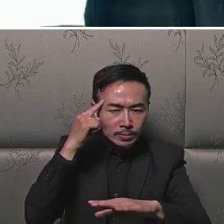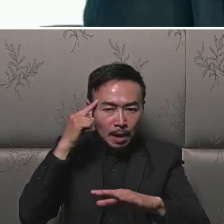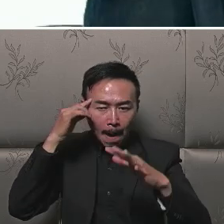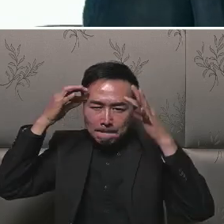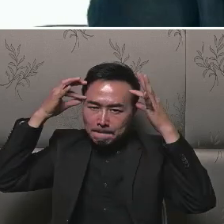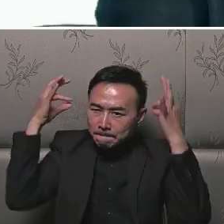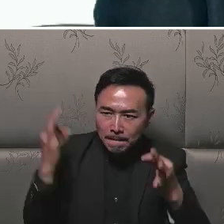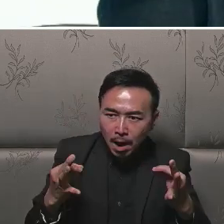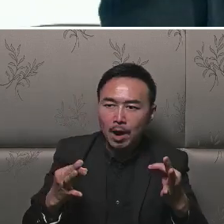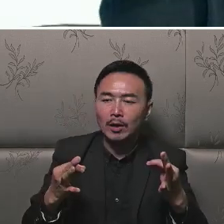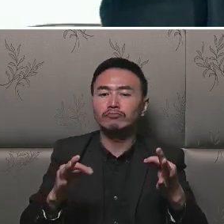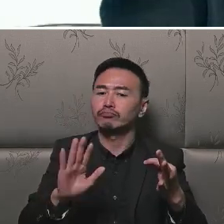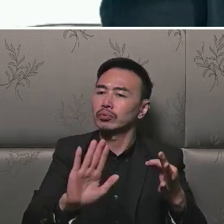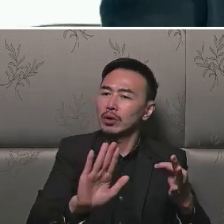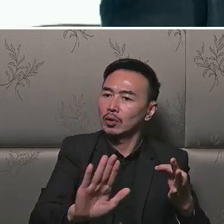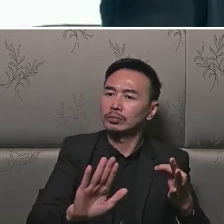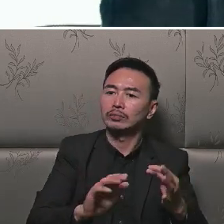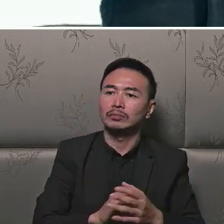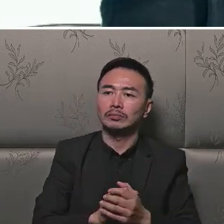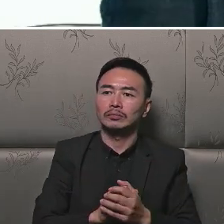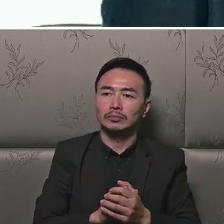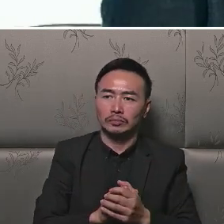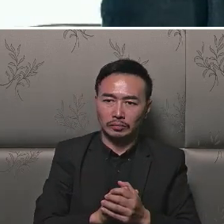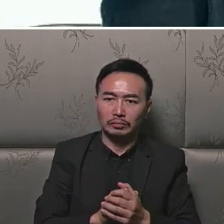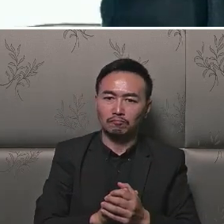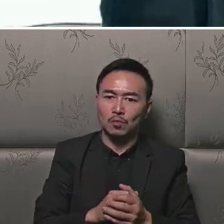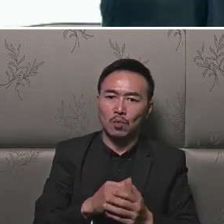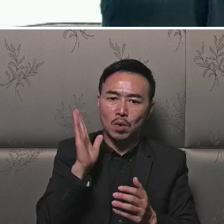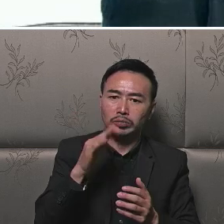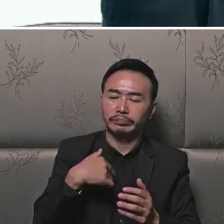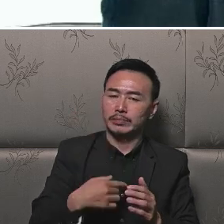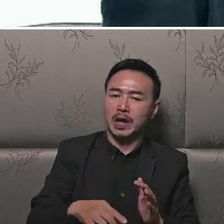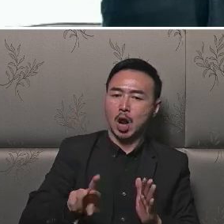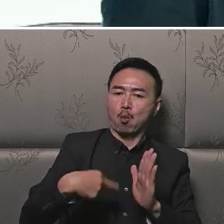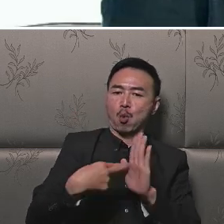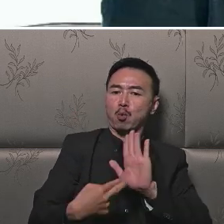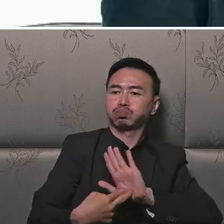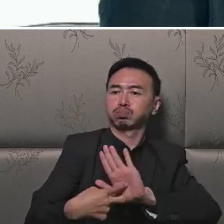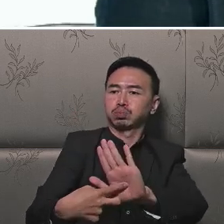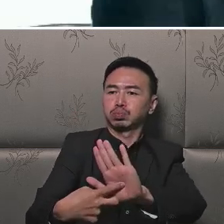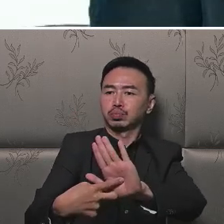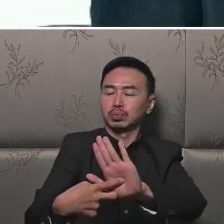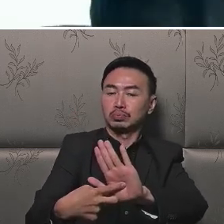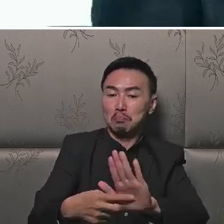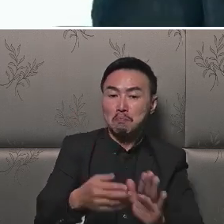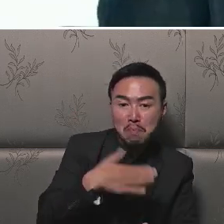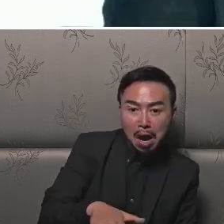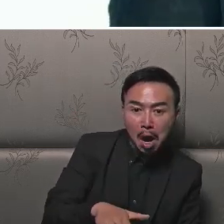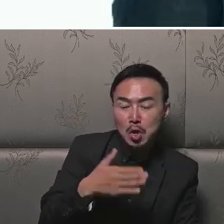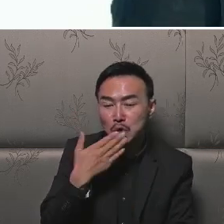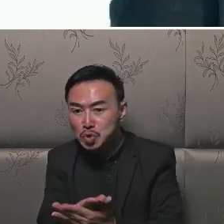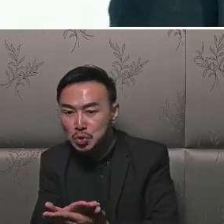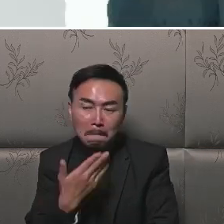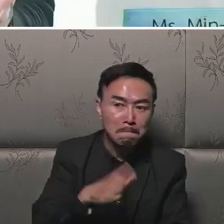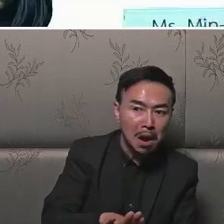because they know best they know what's best for their learners. They know so much. They know so much that it's best for their